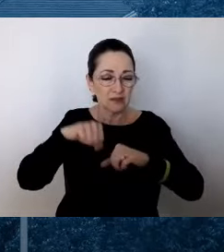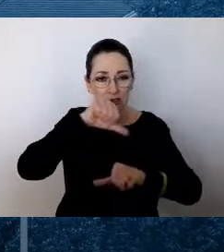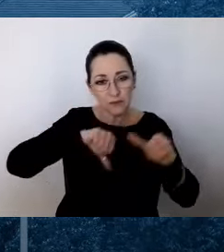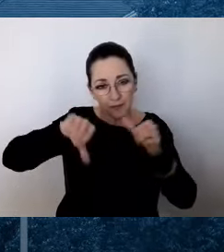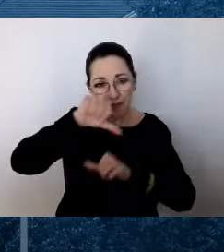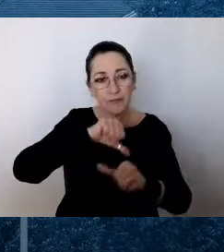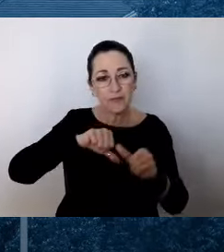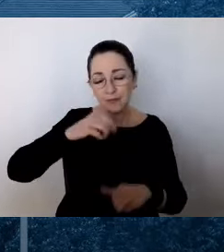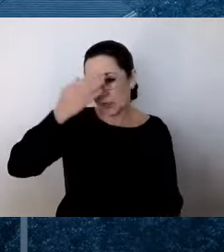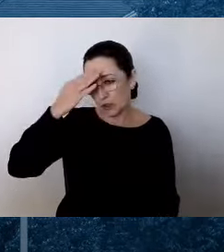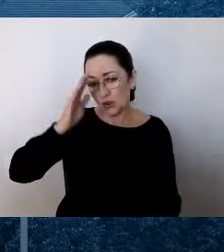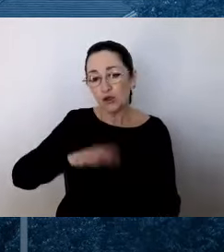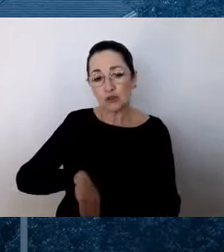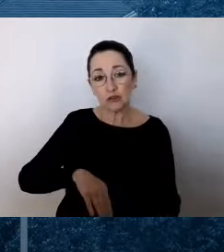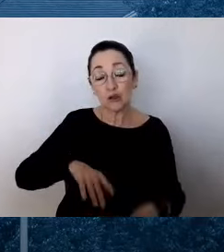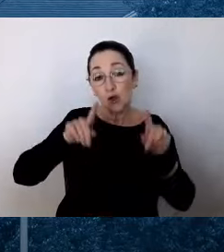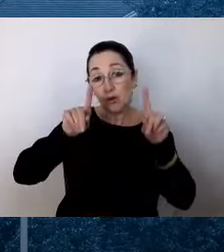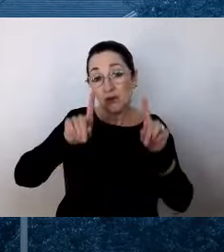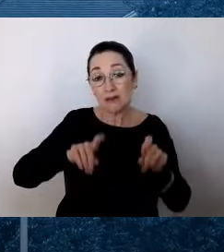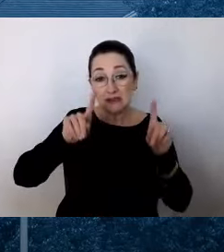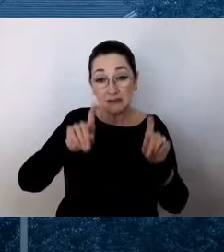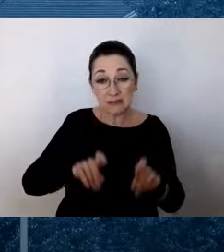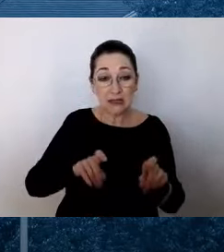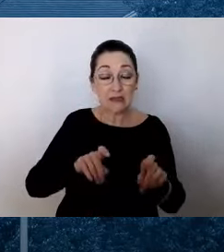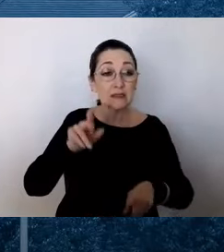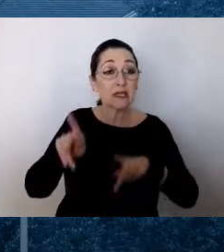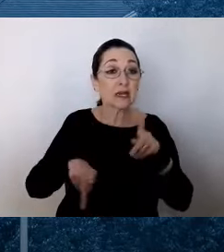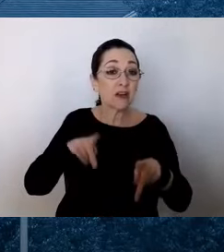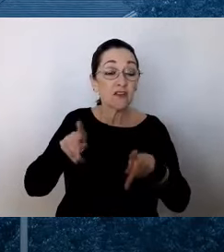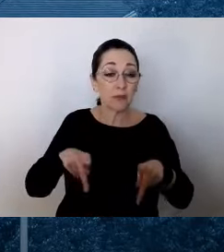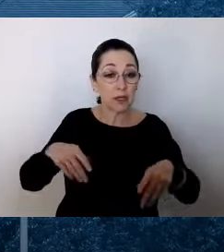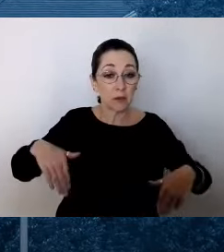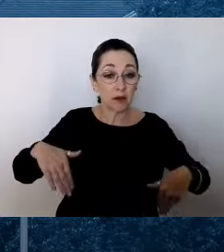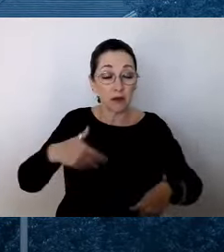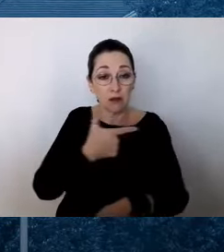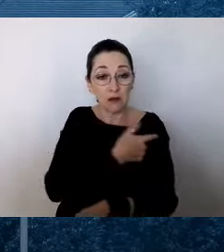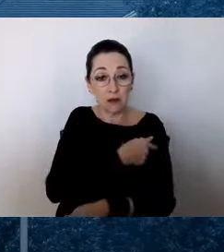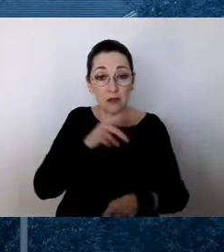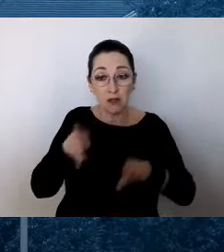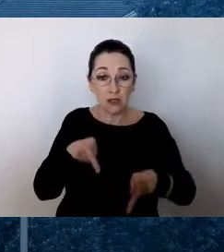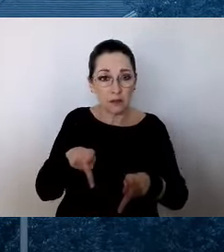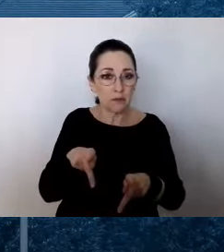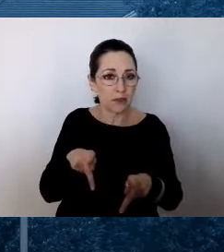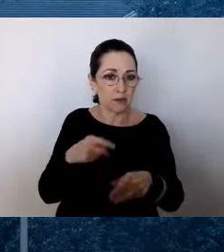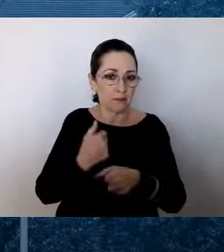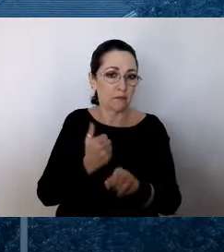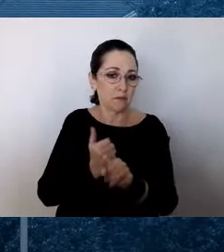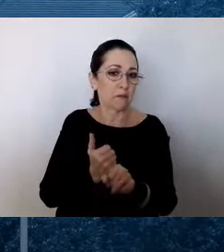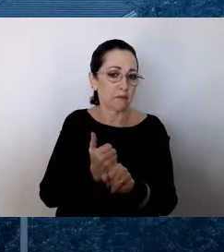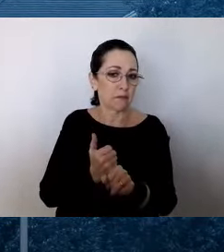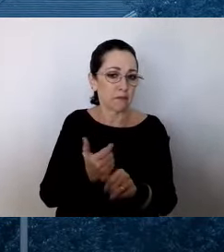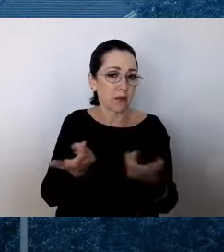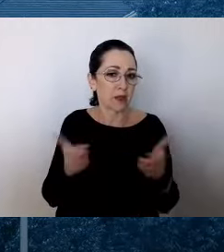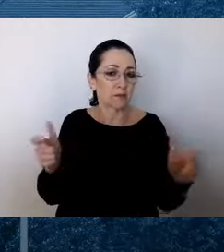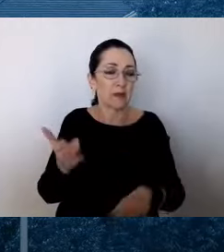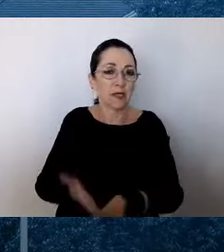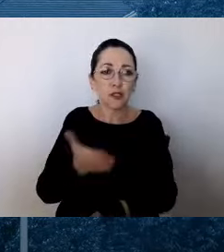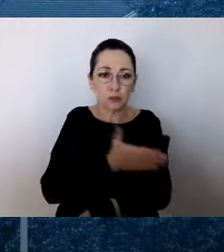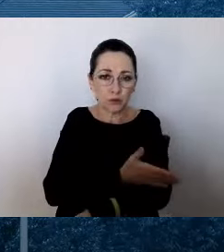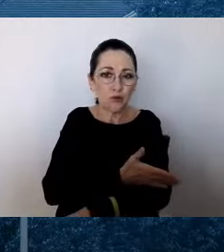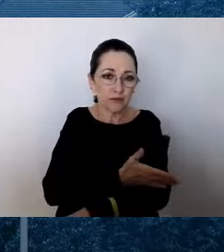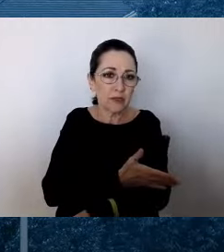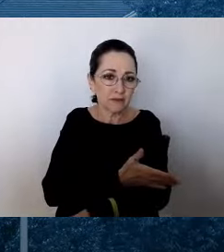testing, specifically testing of unvaccinated individuals, can make a huge difference. Although people seem to be